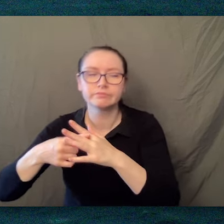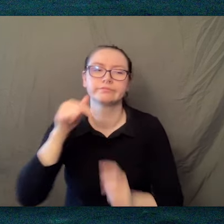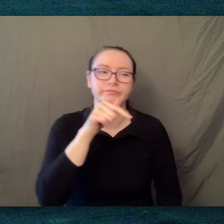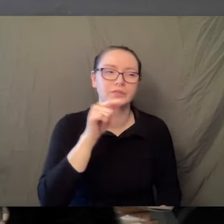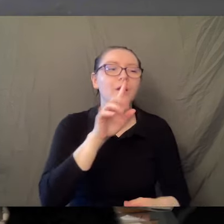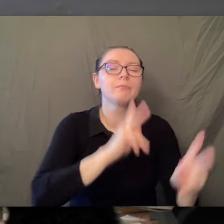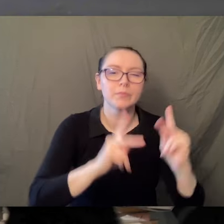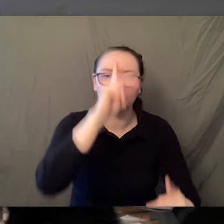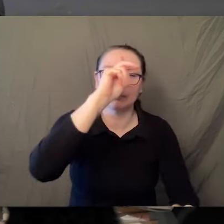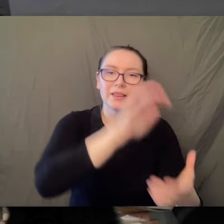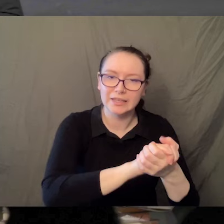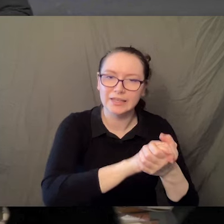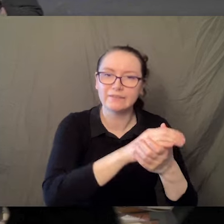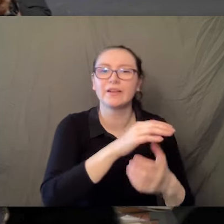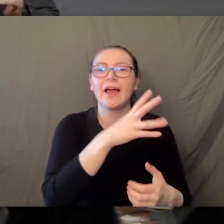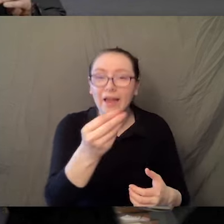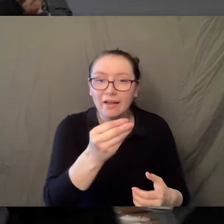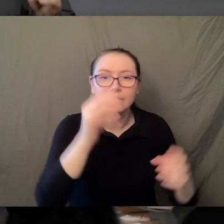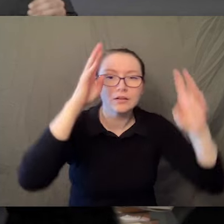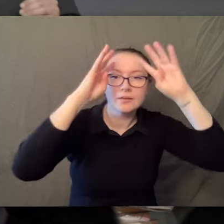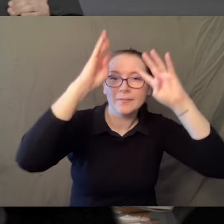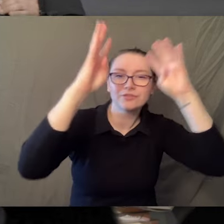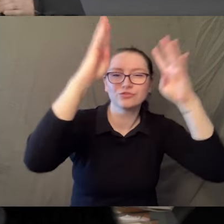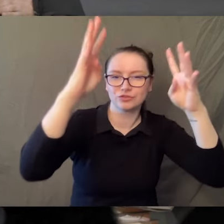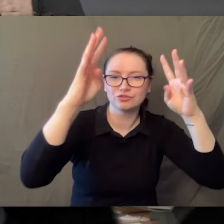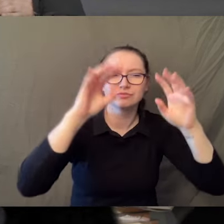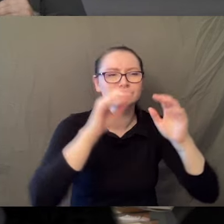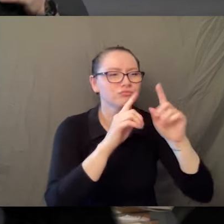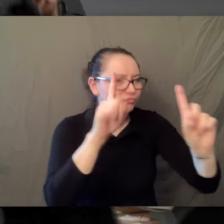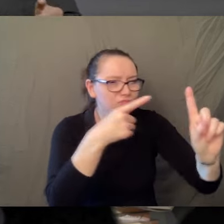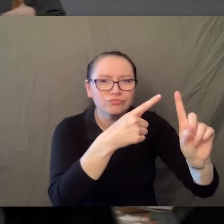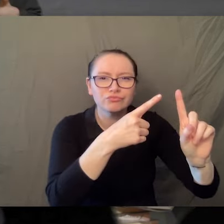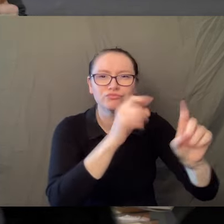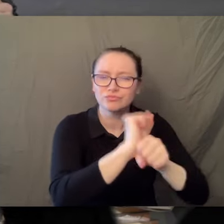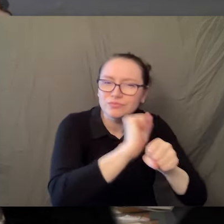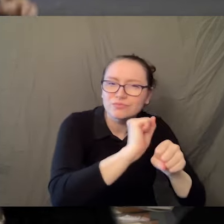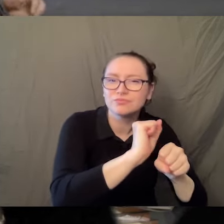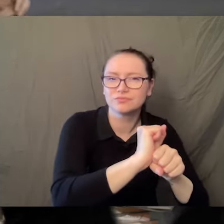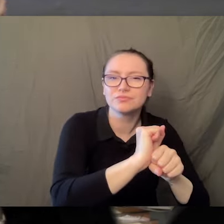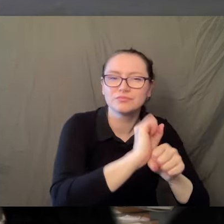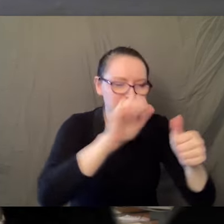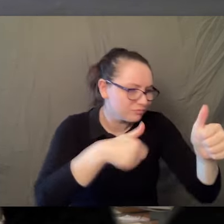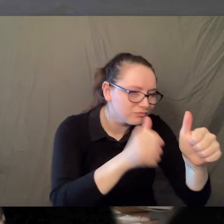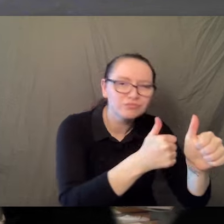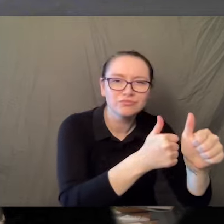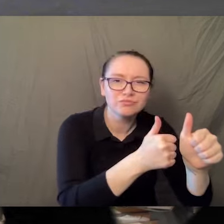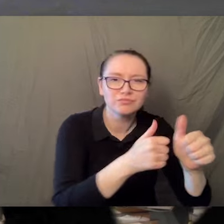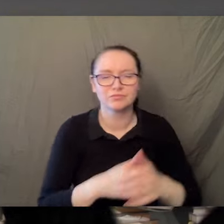that things can be different. And they imagine it in a real and practical way, and then they work towards it. And we can do that here